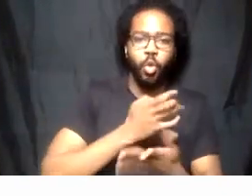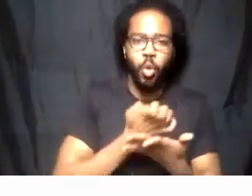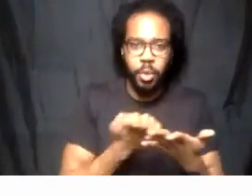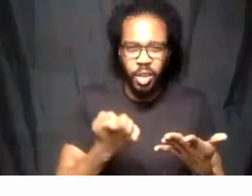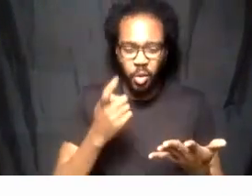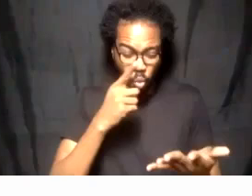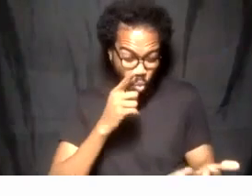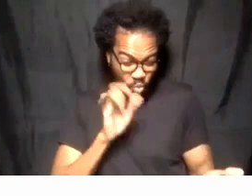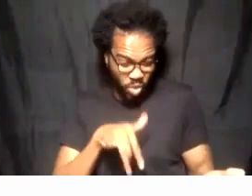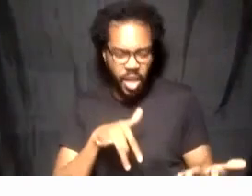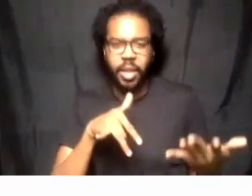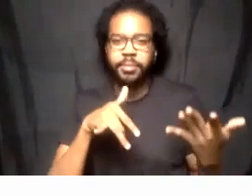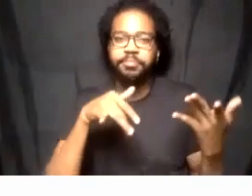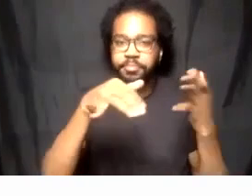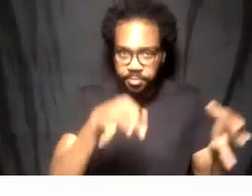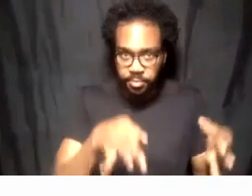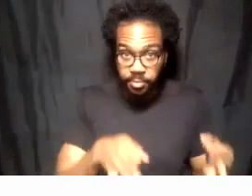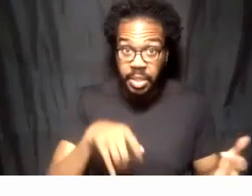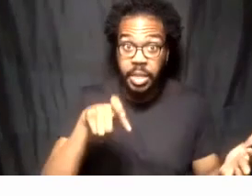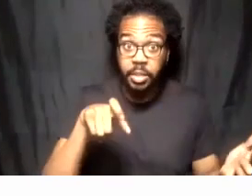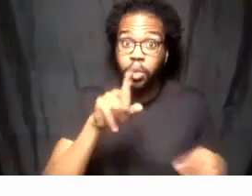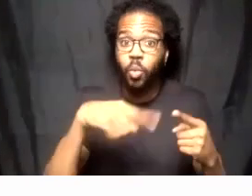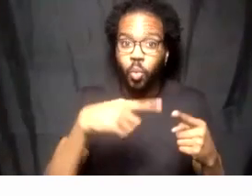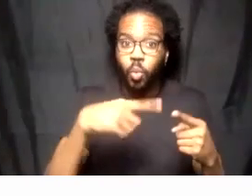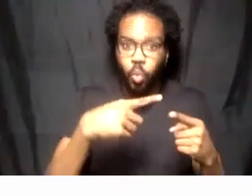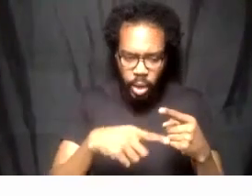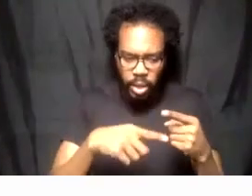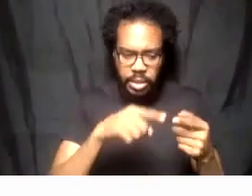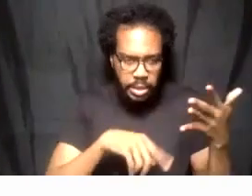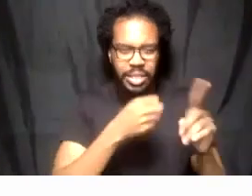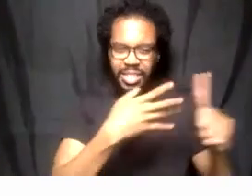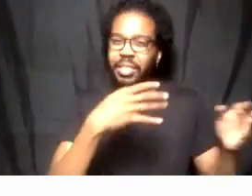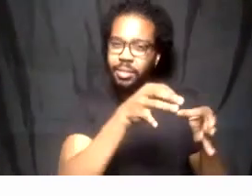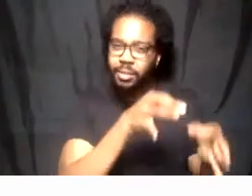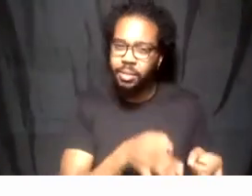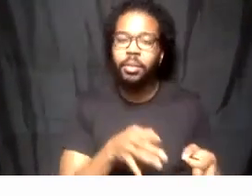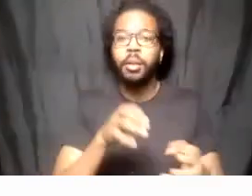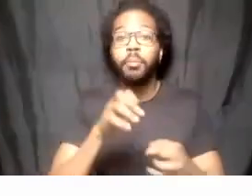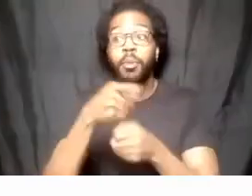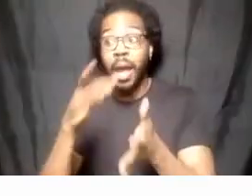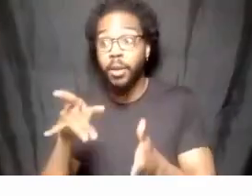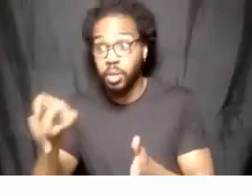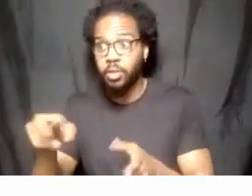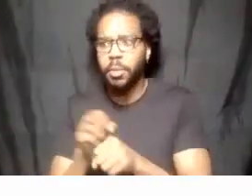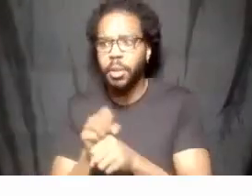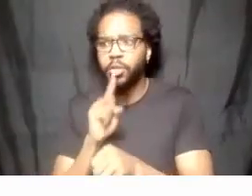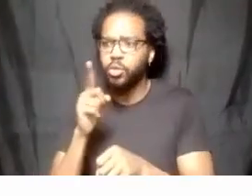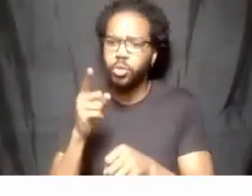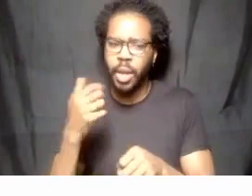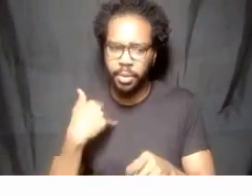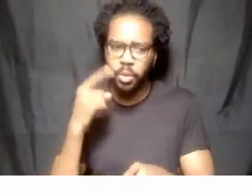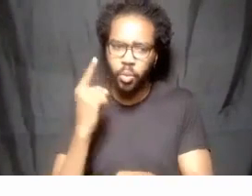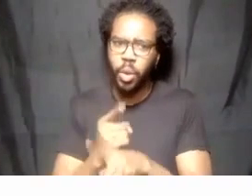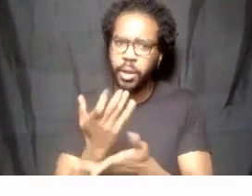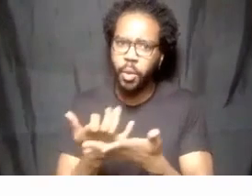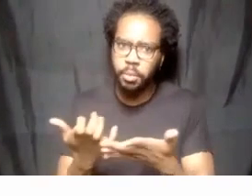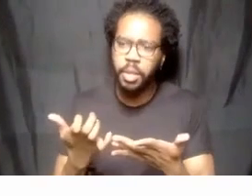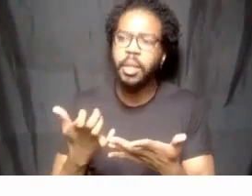equipment is necessary when. So providers need to make sure that they're using the right equipment at the right times.